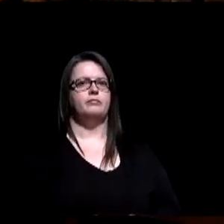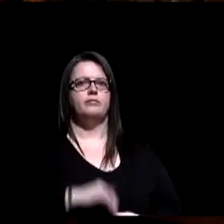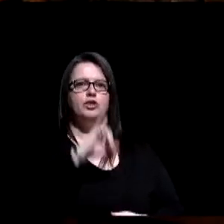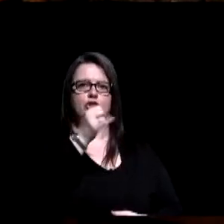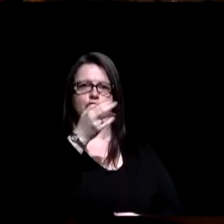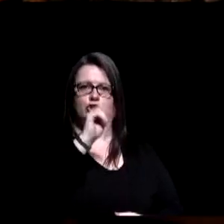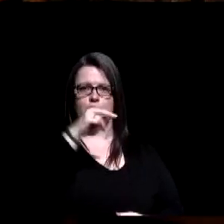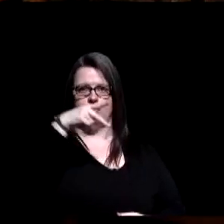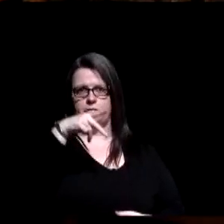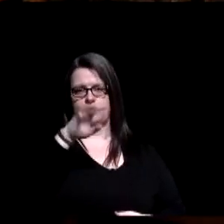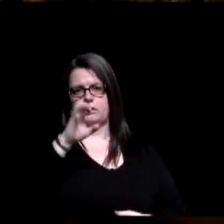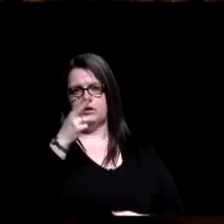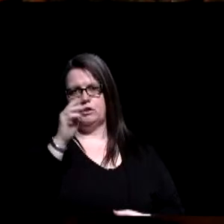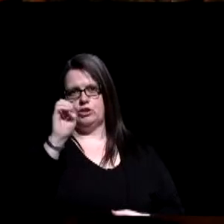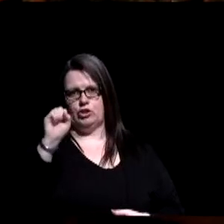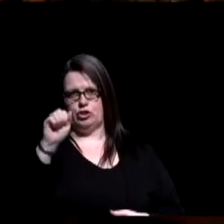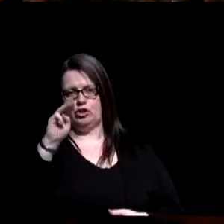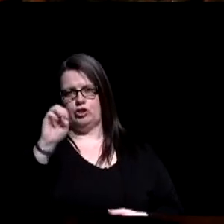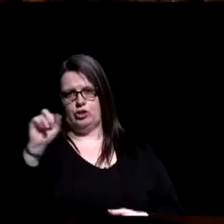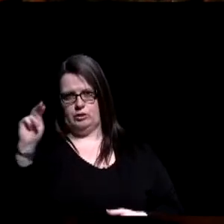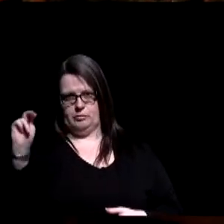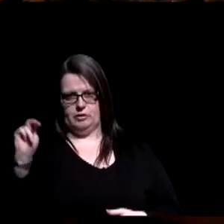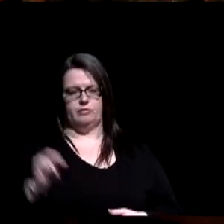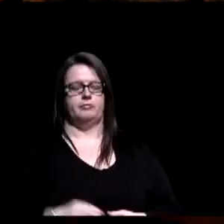John P. Cheeseman.